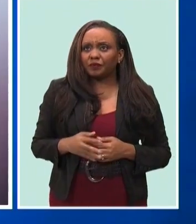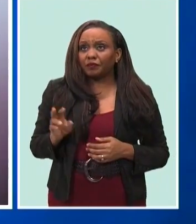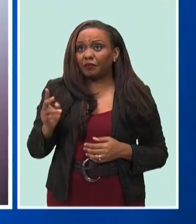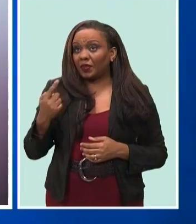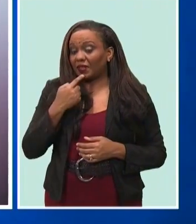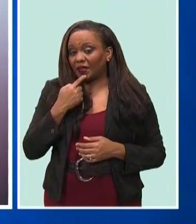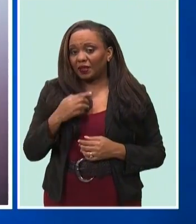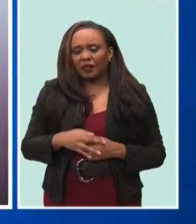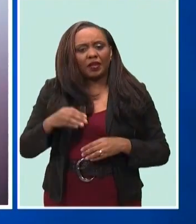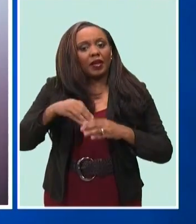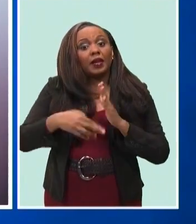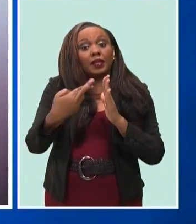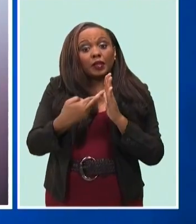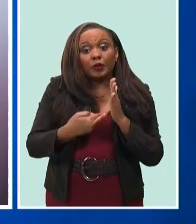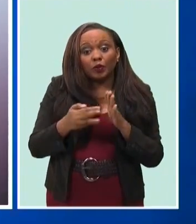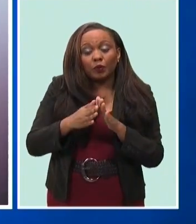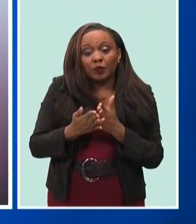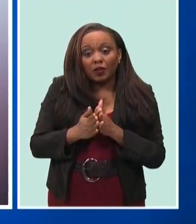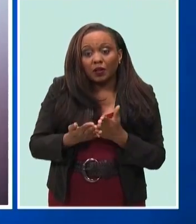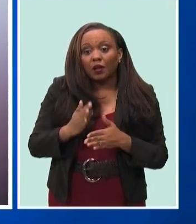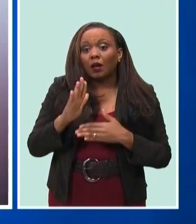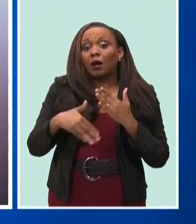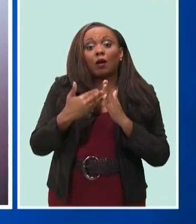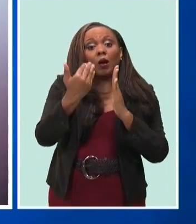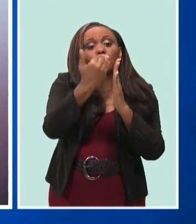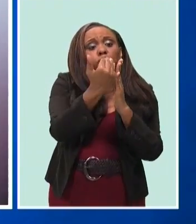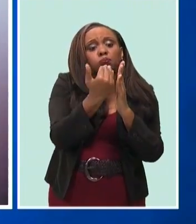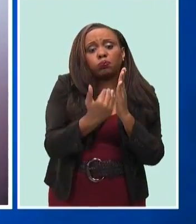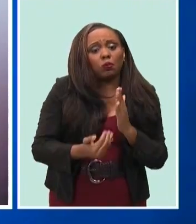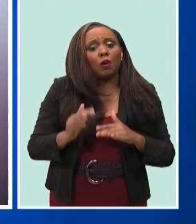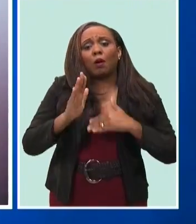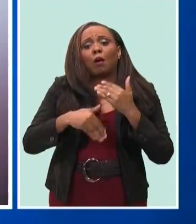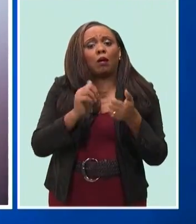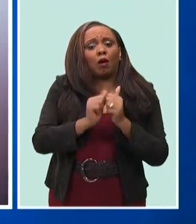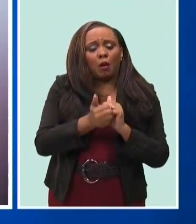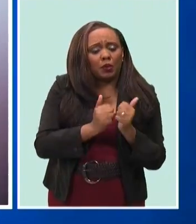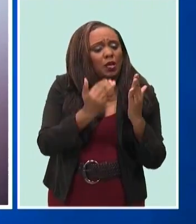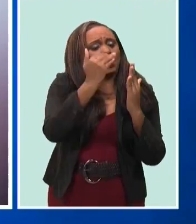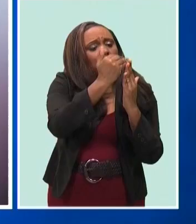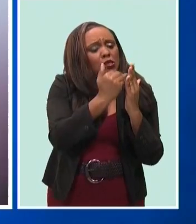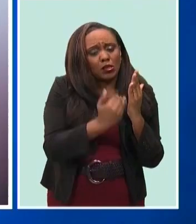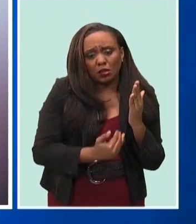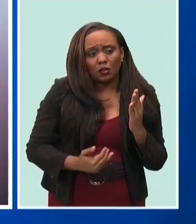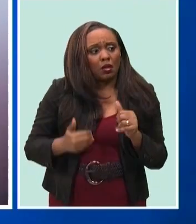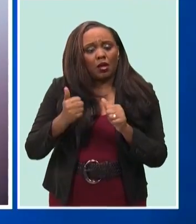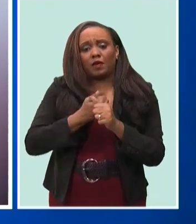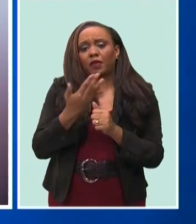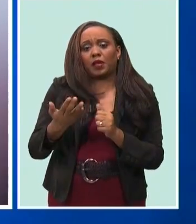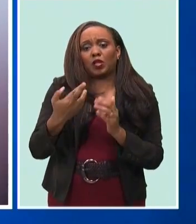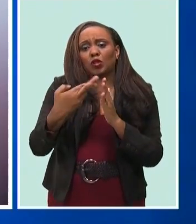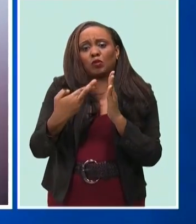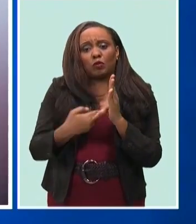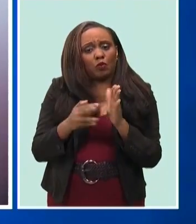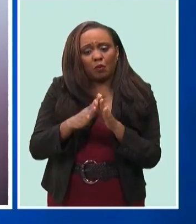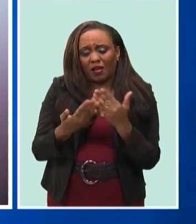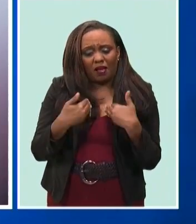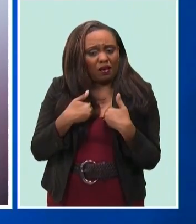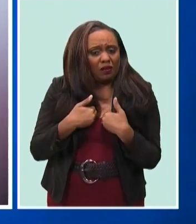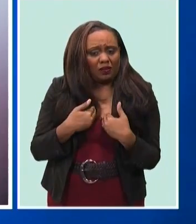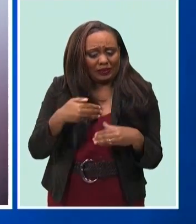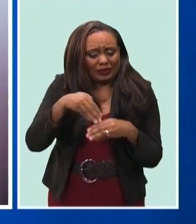the overall Band of the Year, a list of all the competitions that were being judged for Band of the Year was in the rule book, and